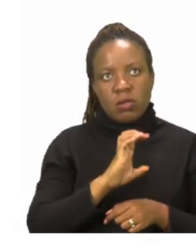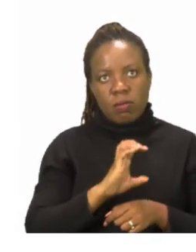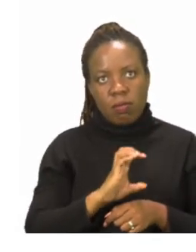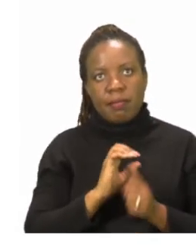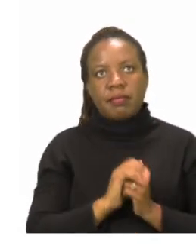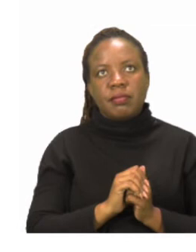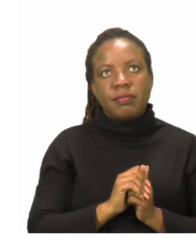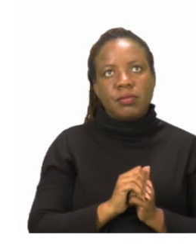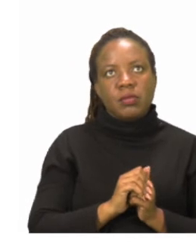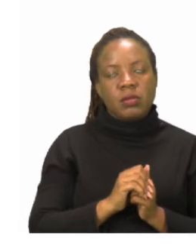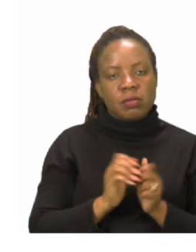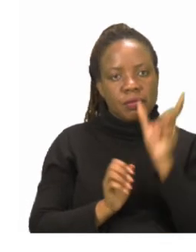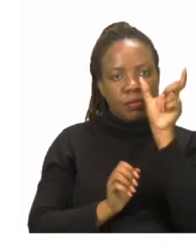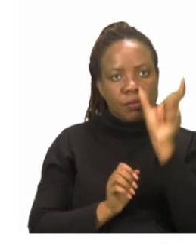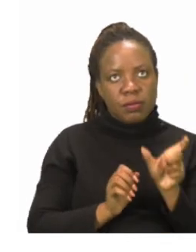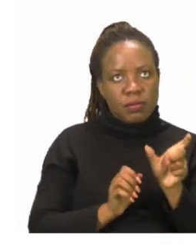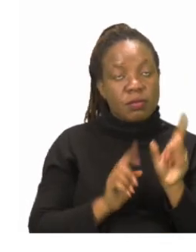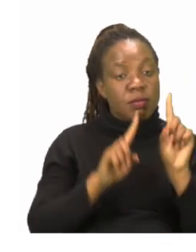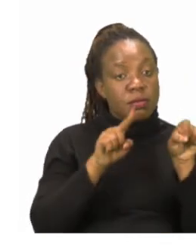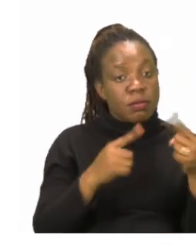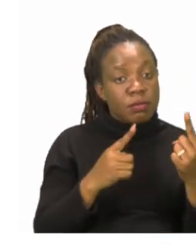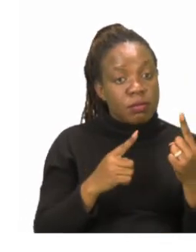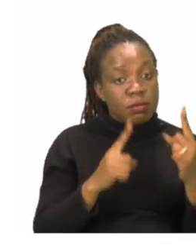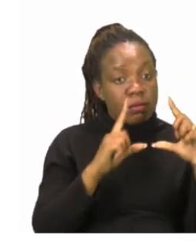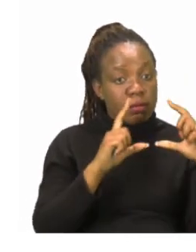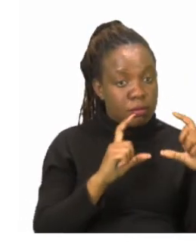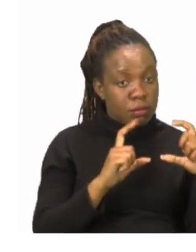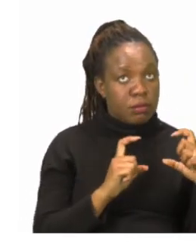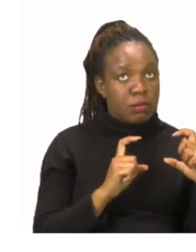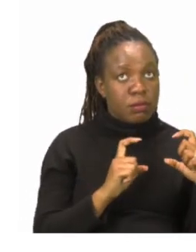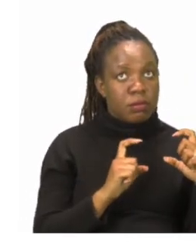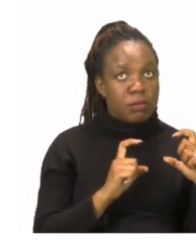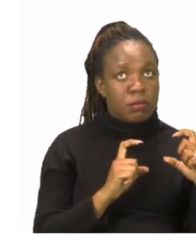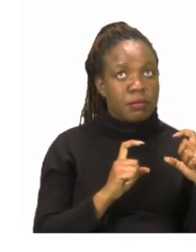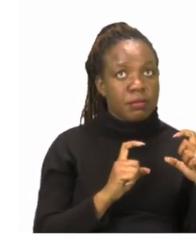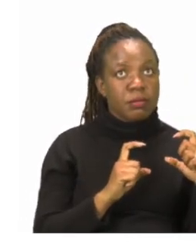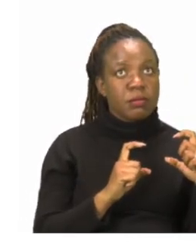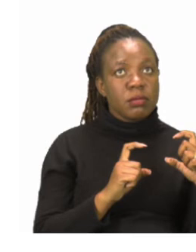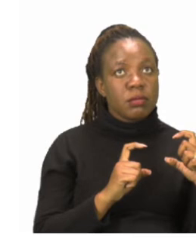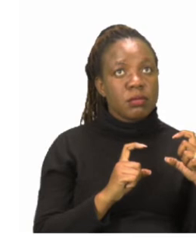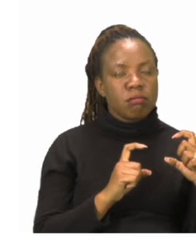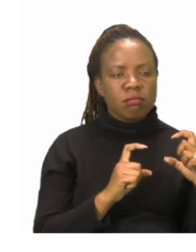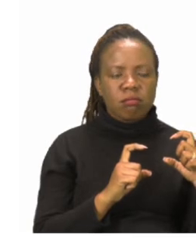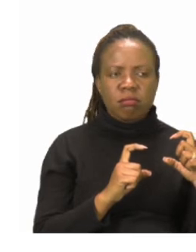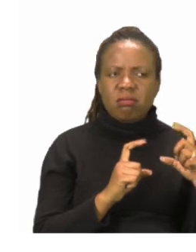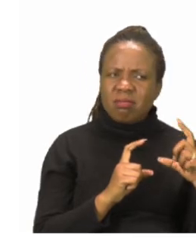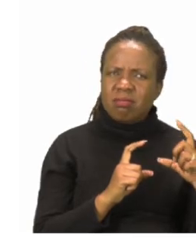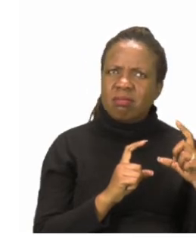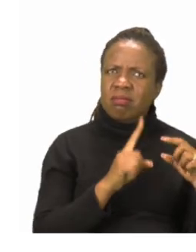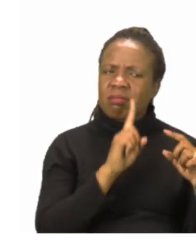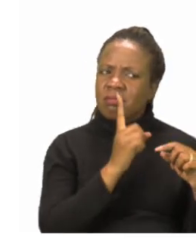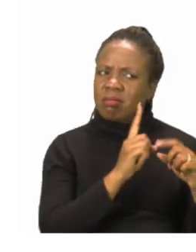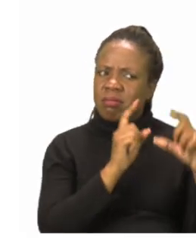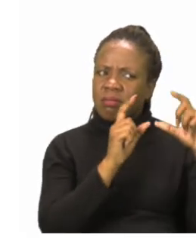column with objects. Can we see all the objects? Right, now let's see what are these objects.